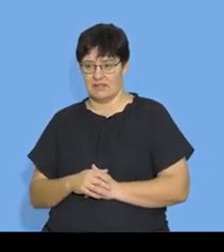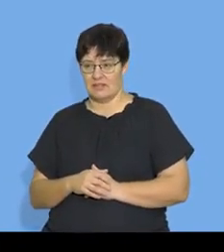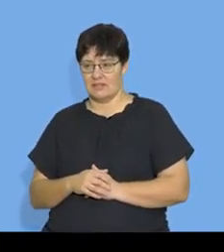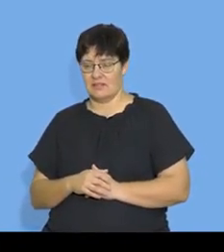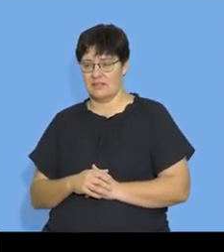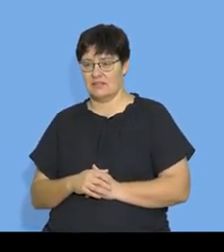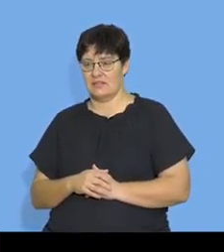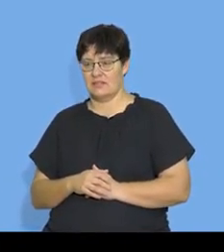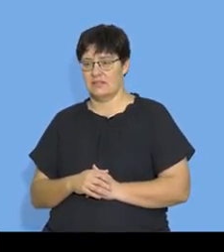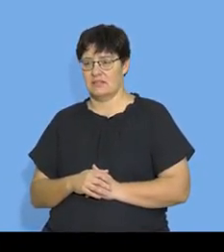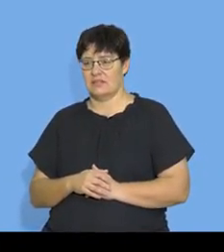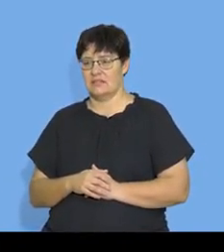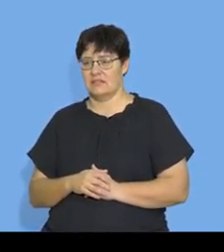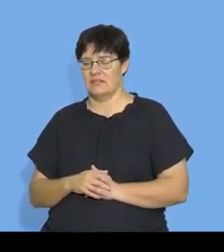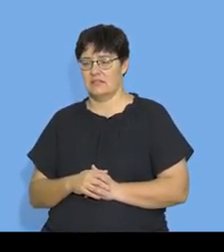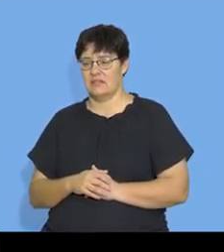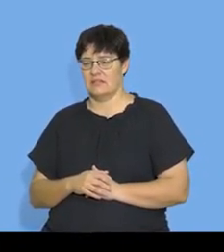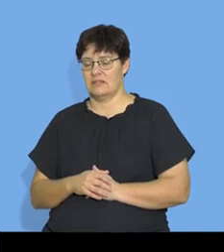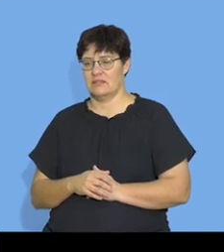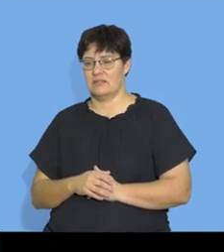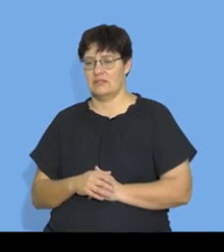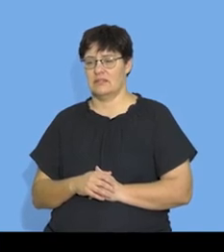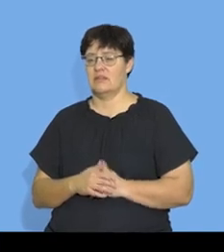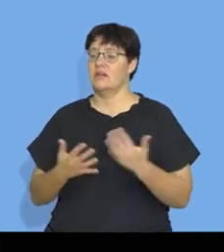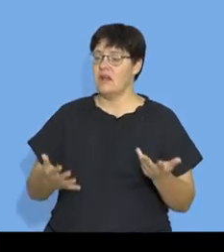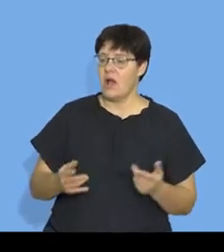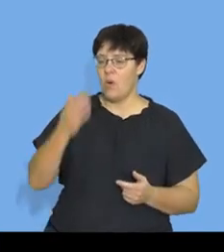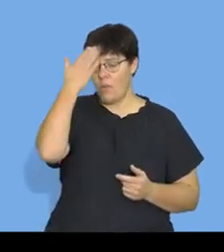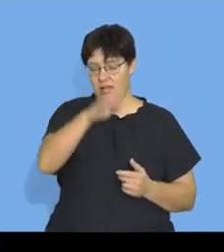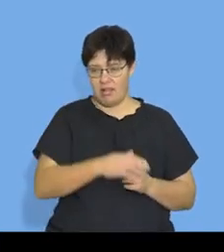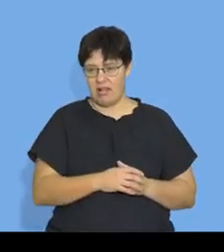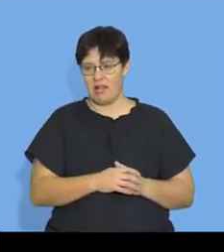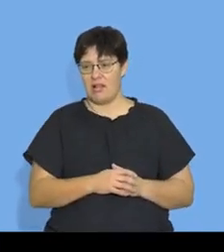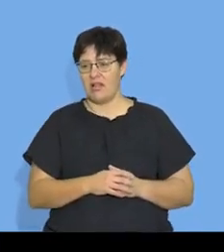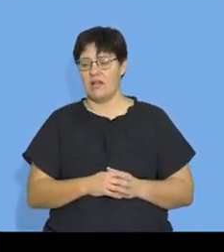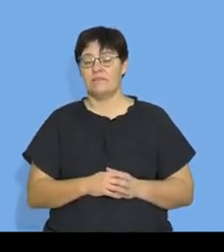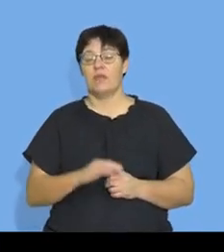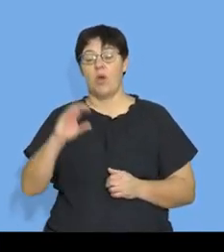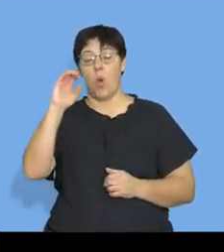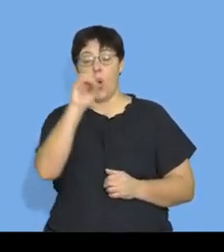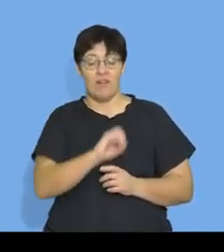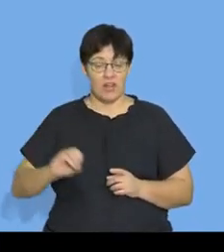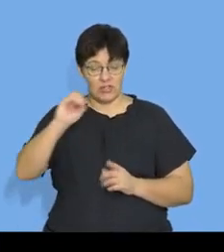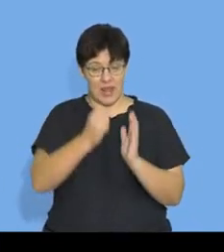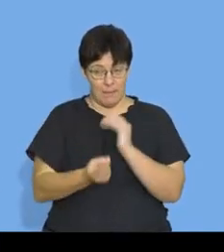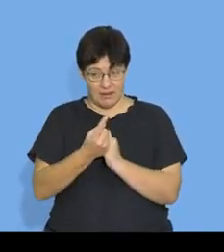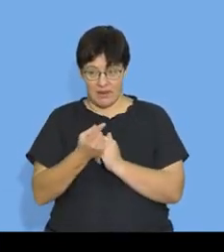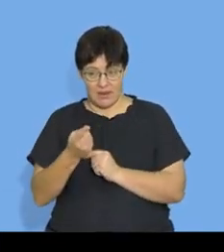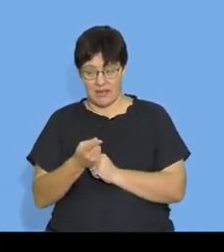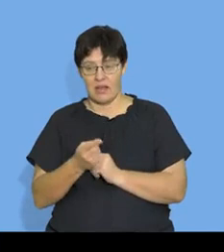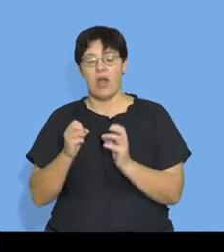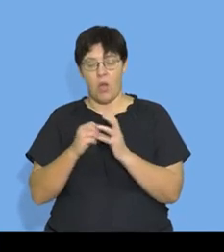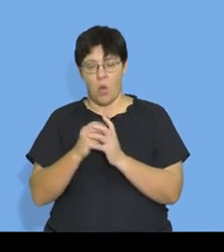so that I make that much more distinct for you. So we see the ovaries here, and we know that ovulation takes place at the ovary where